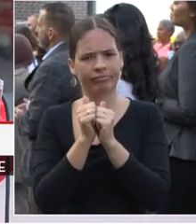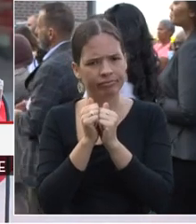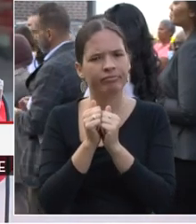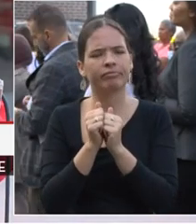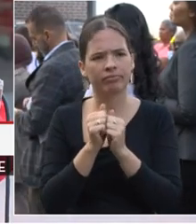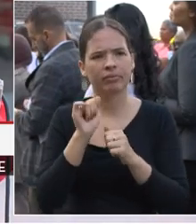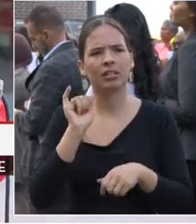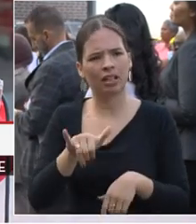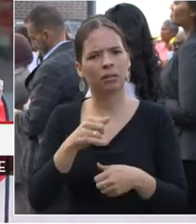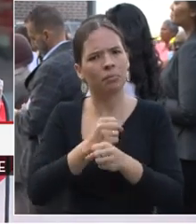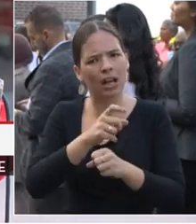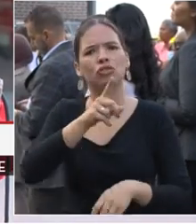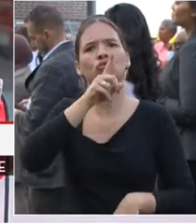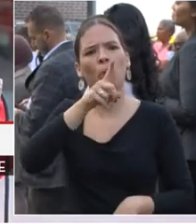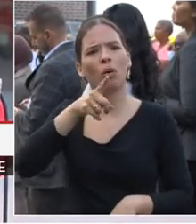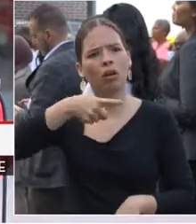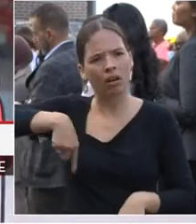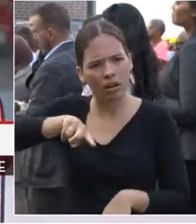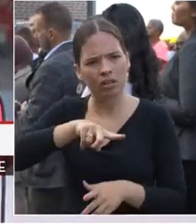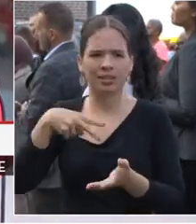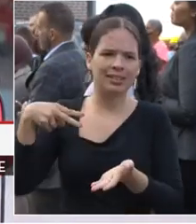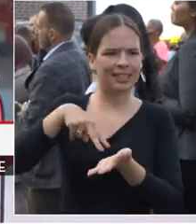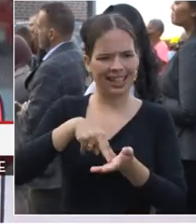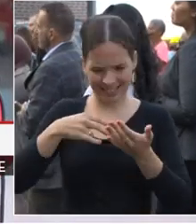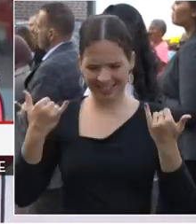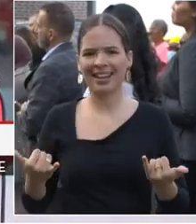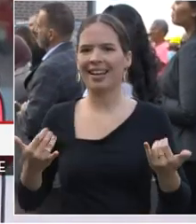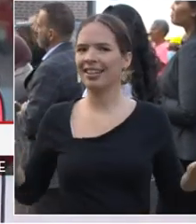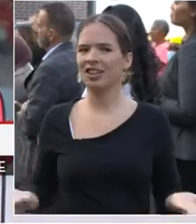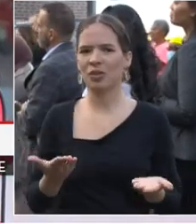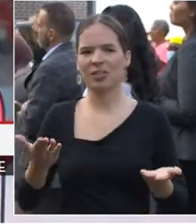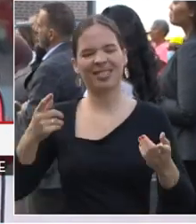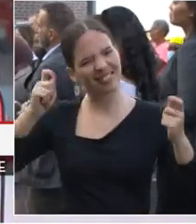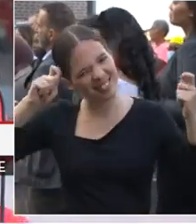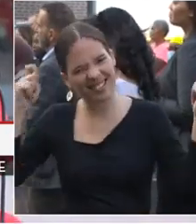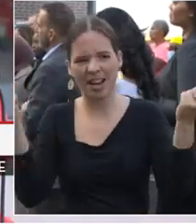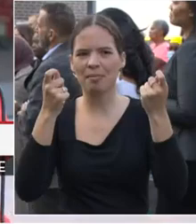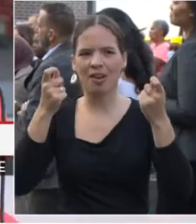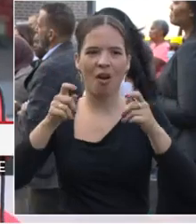that we could stand here today and celebrate this occasion.